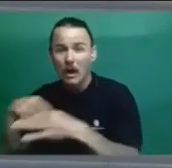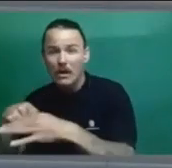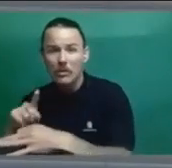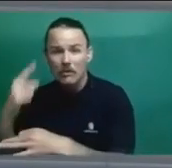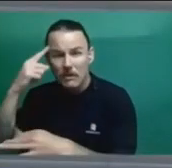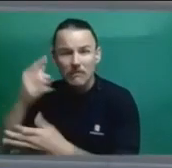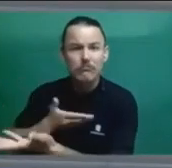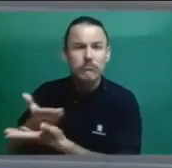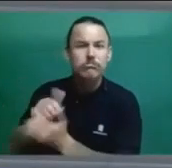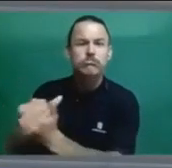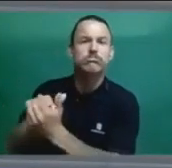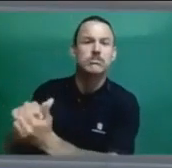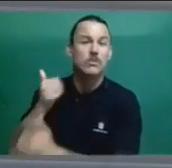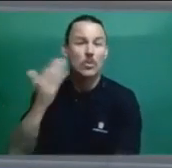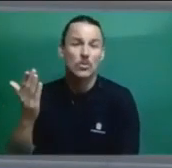Thank you for your answer, Premier.